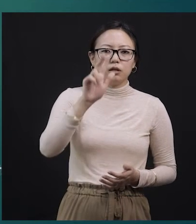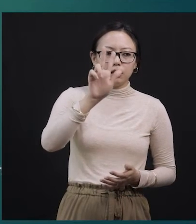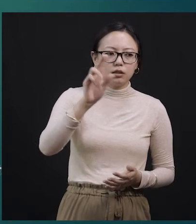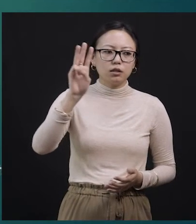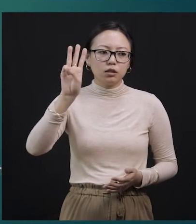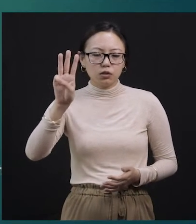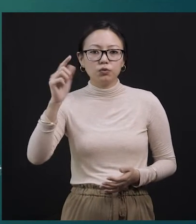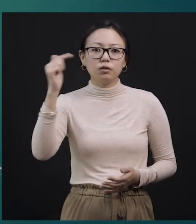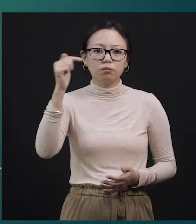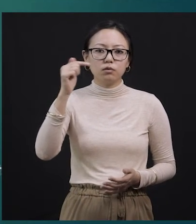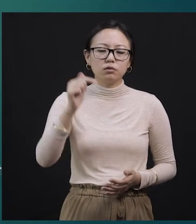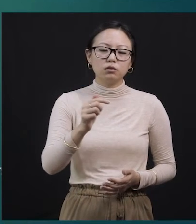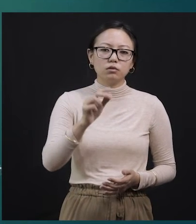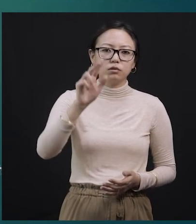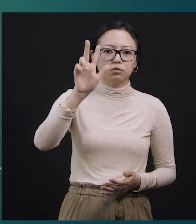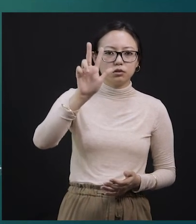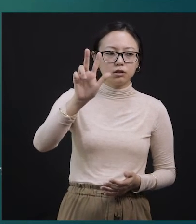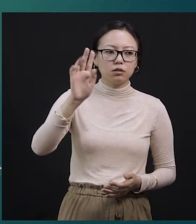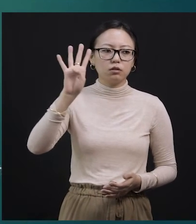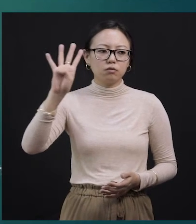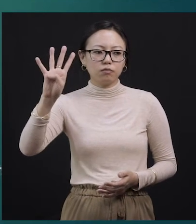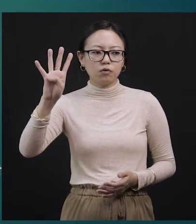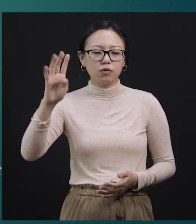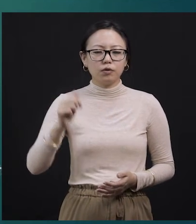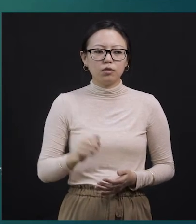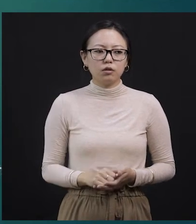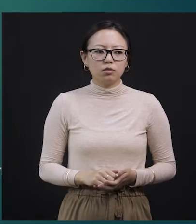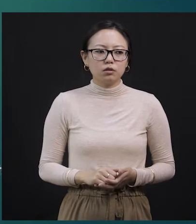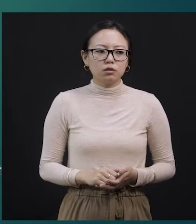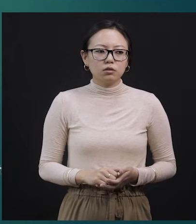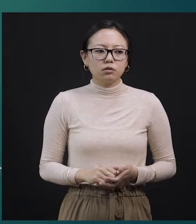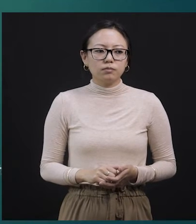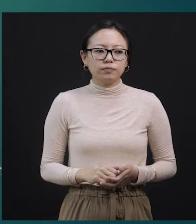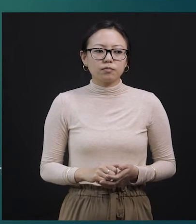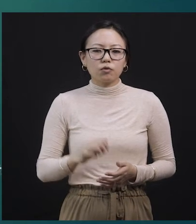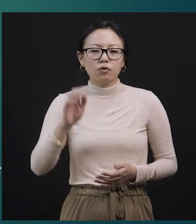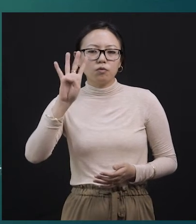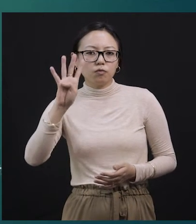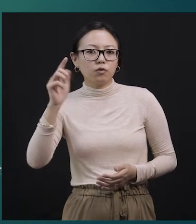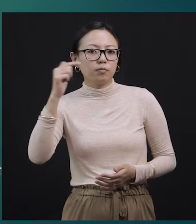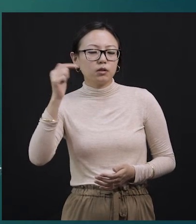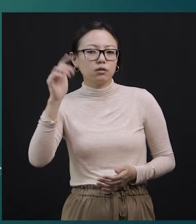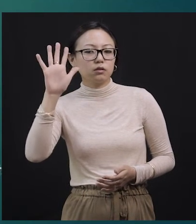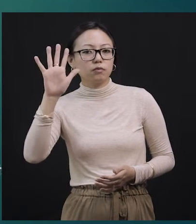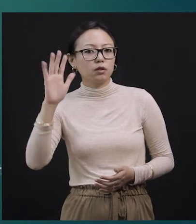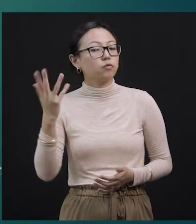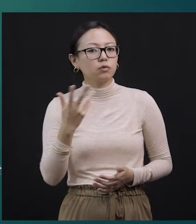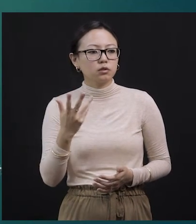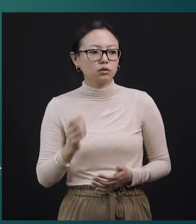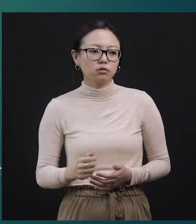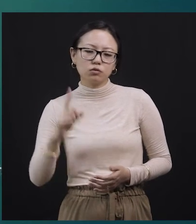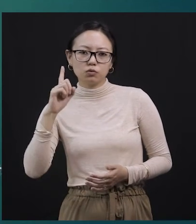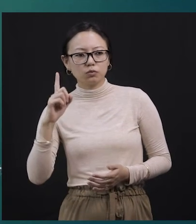here 1. And then here 8 minus 8, you'll get 0. So quotient, how much we got? We got